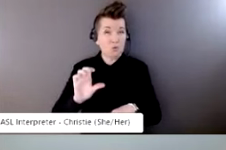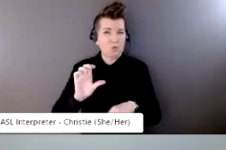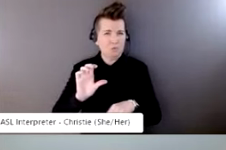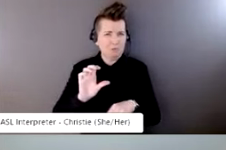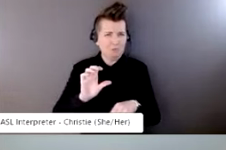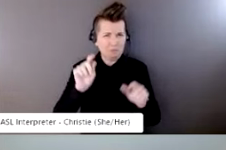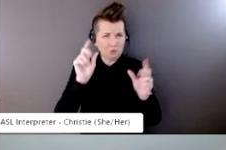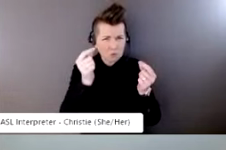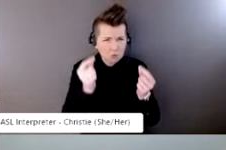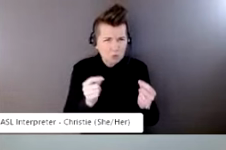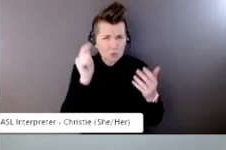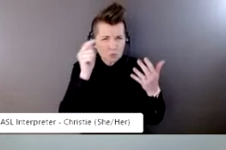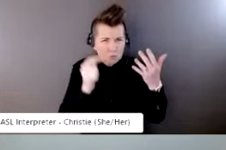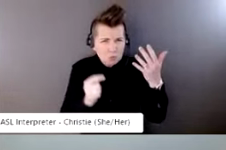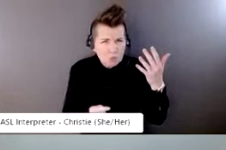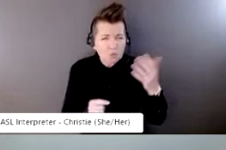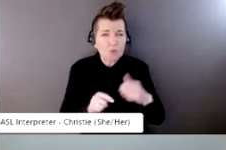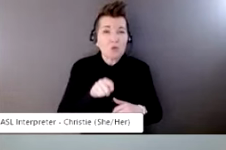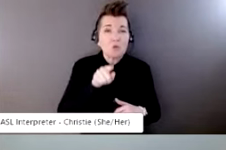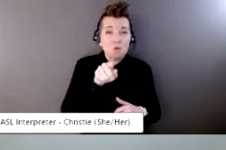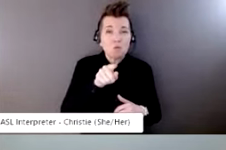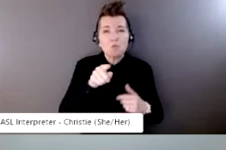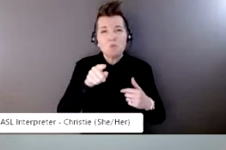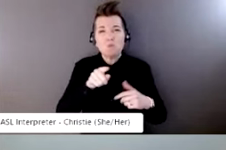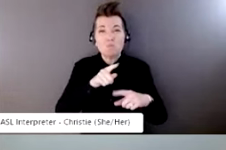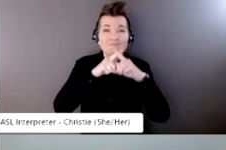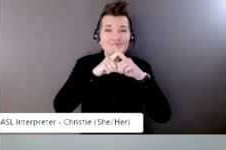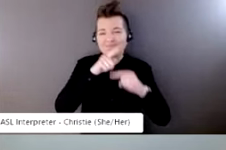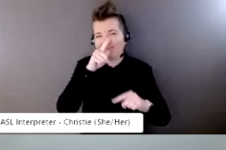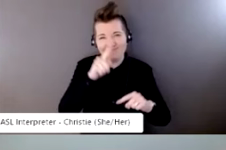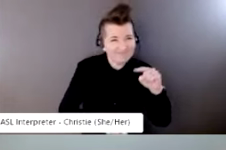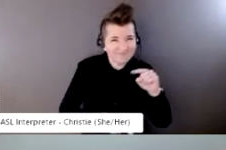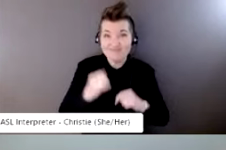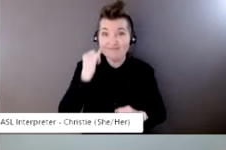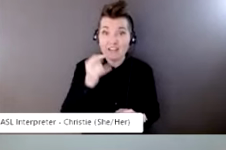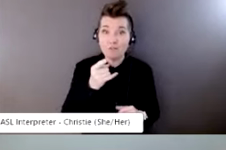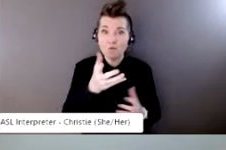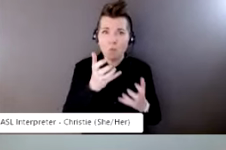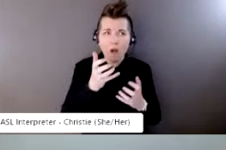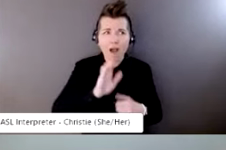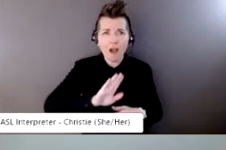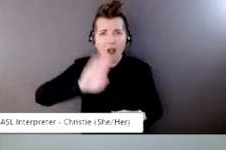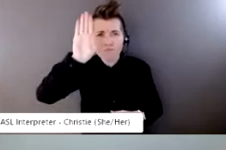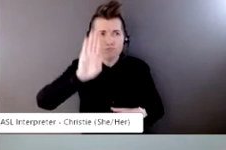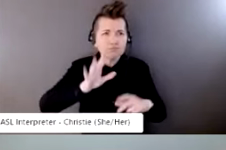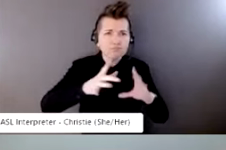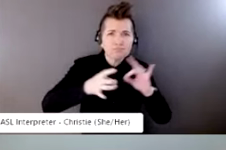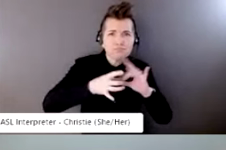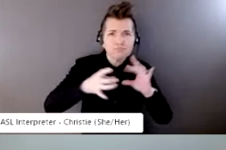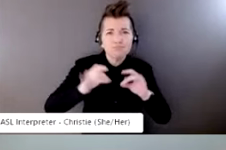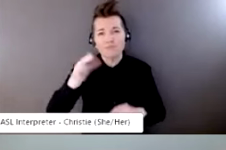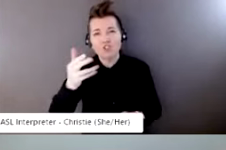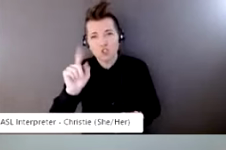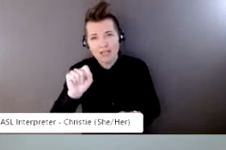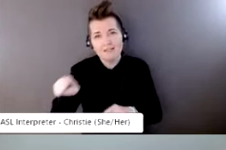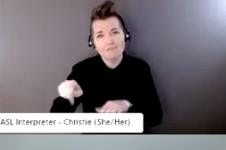this recording, your microphones have all been muted. So if you wish to communicate with us or with each other, please use the chat box to